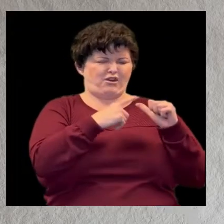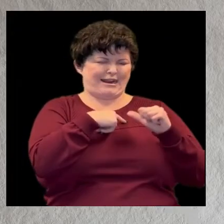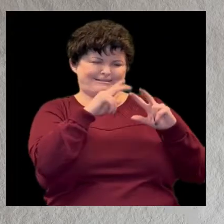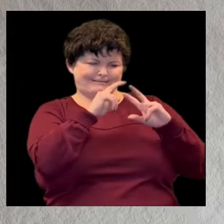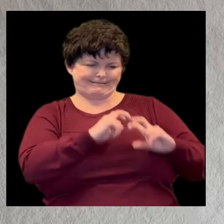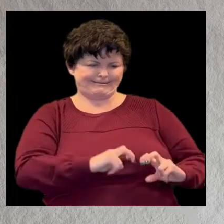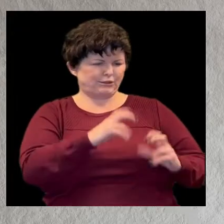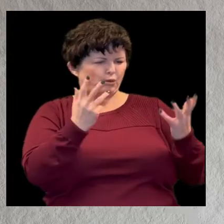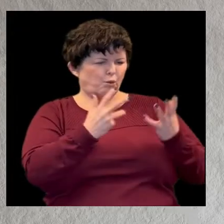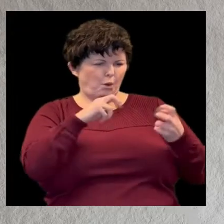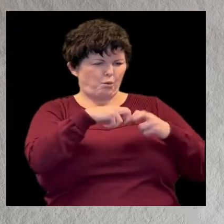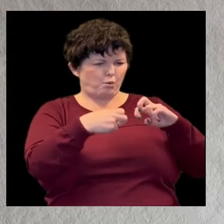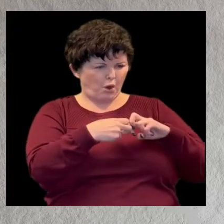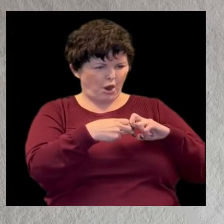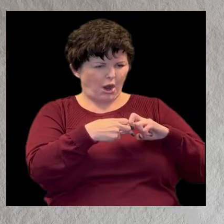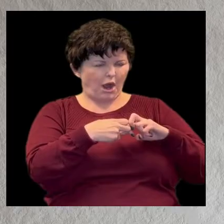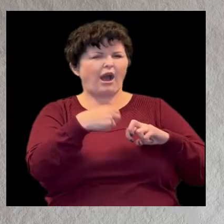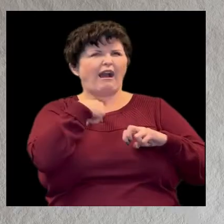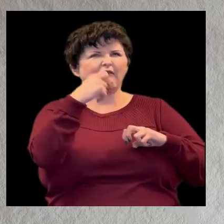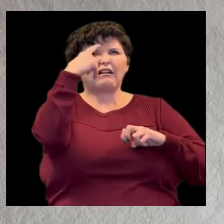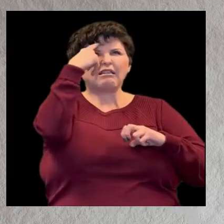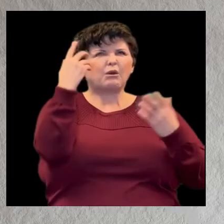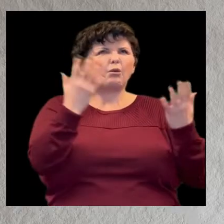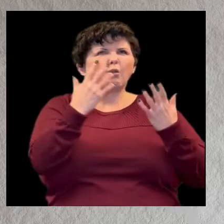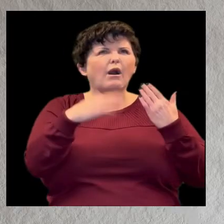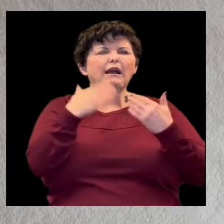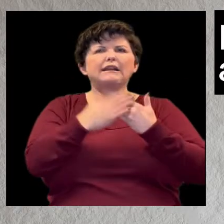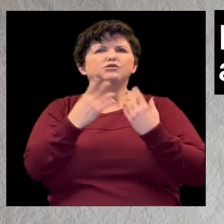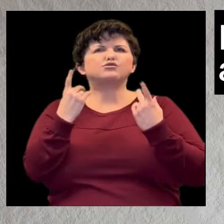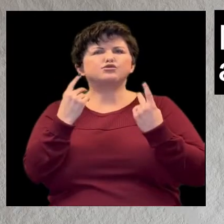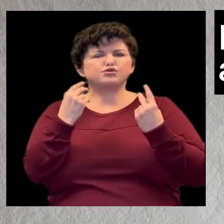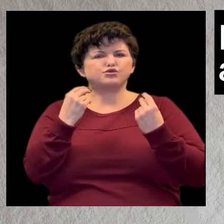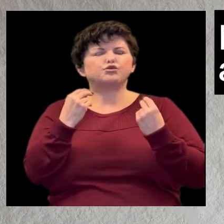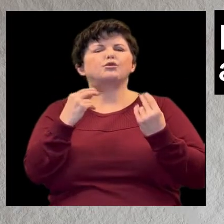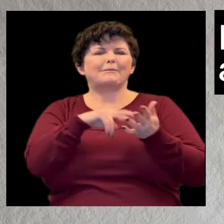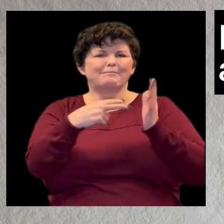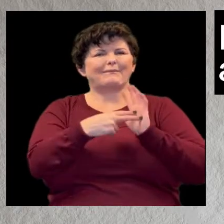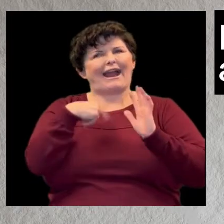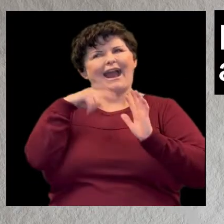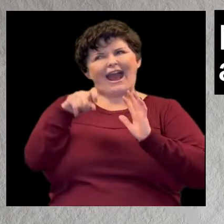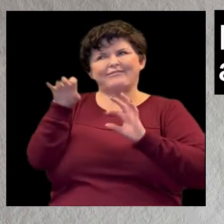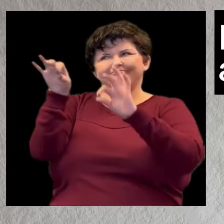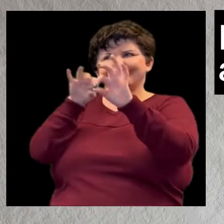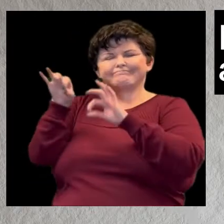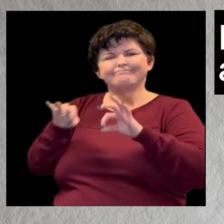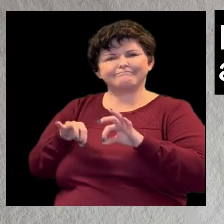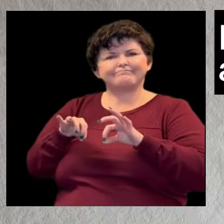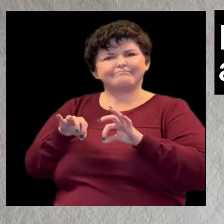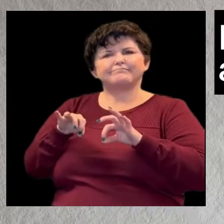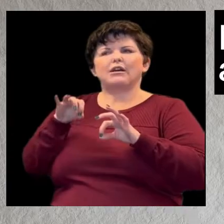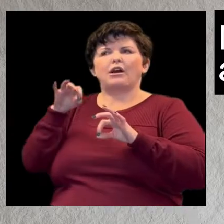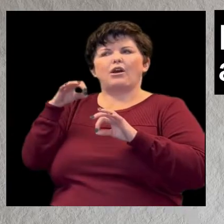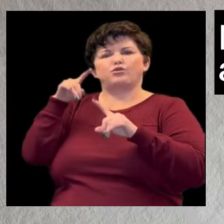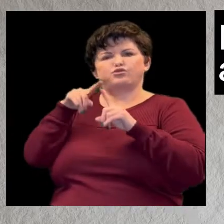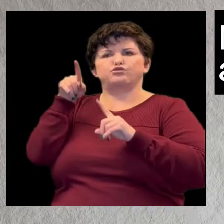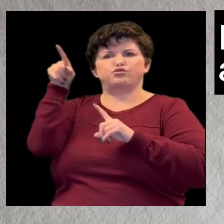problem, I had to think of the next step, and that was to describe the steps that I did and